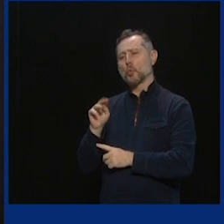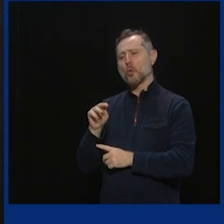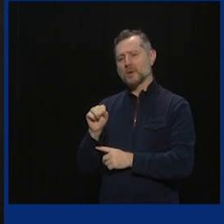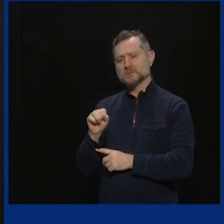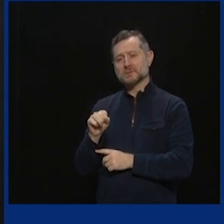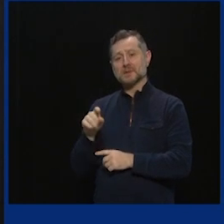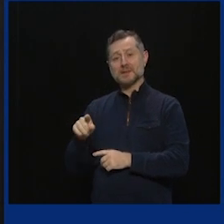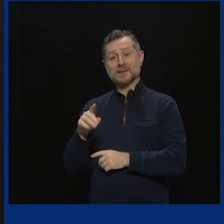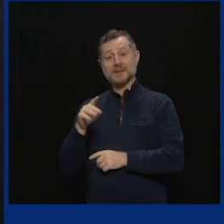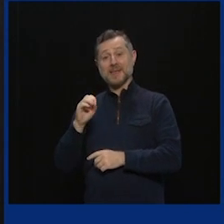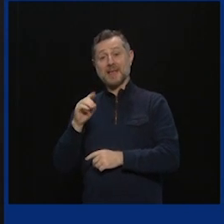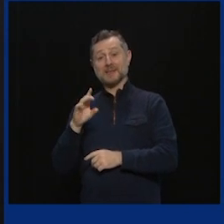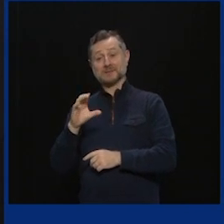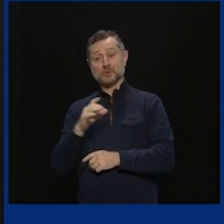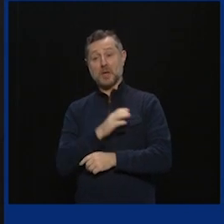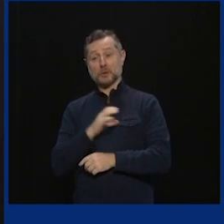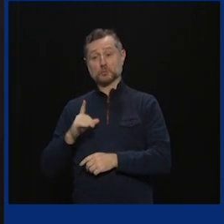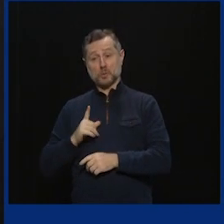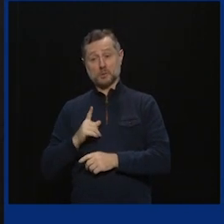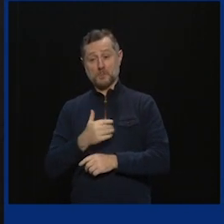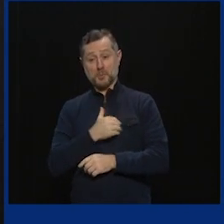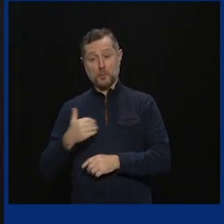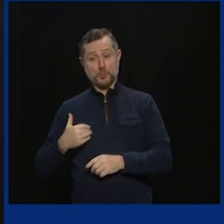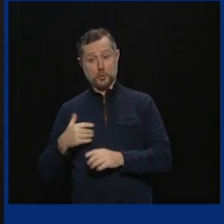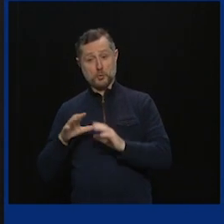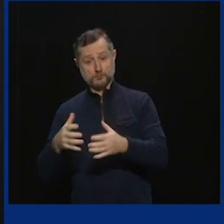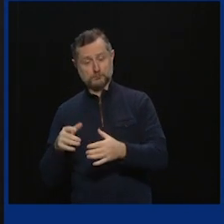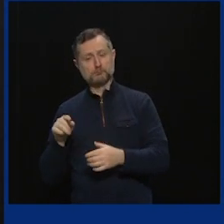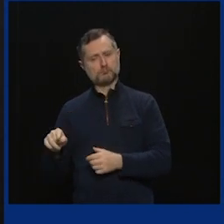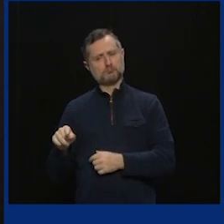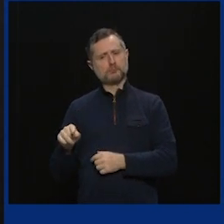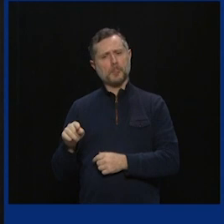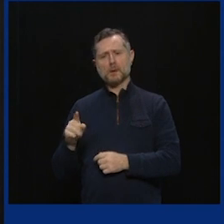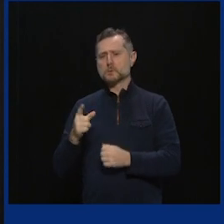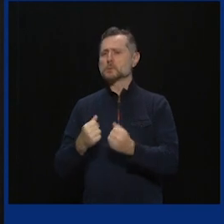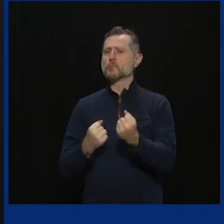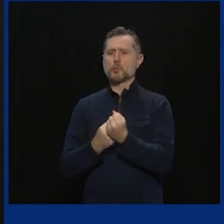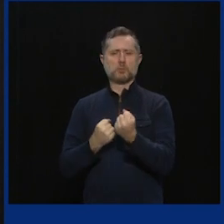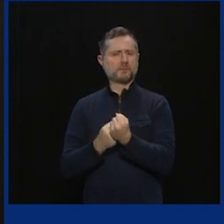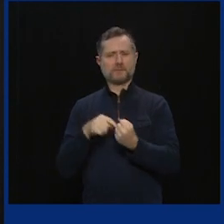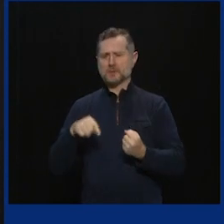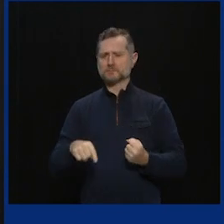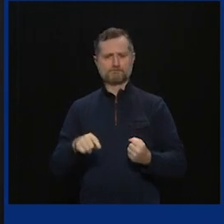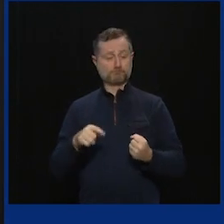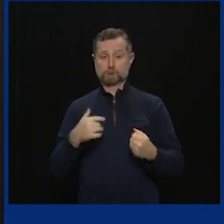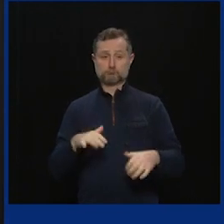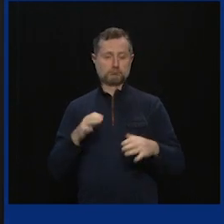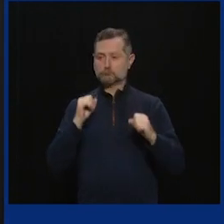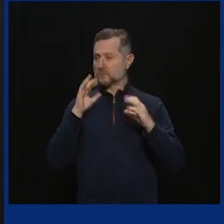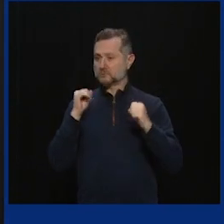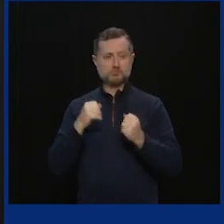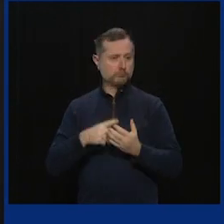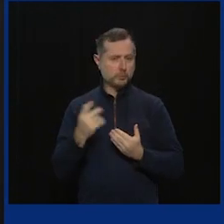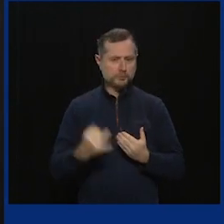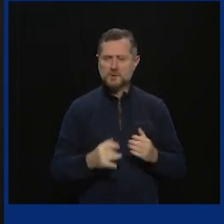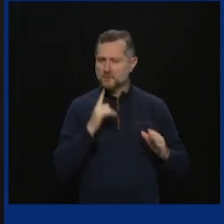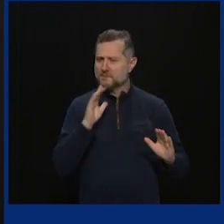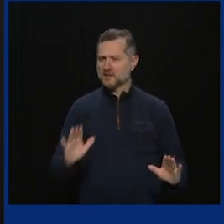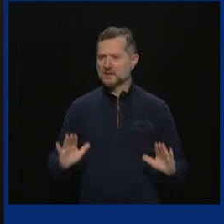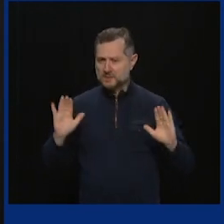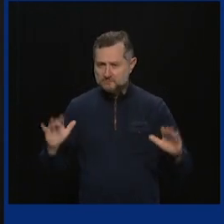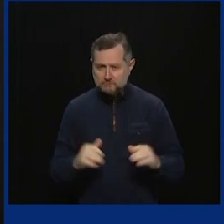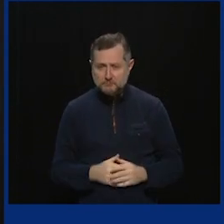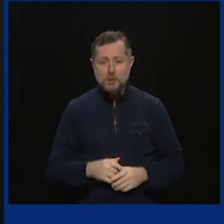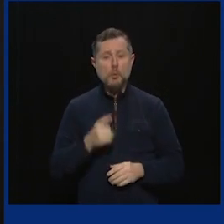who's an REDC council member, and they too are supportive of this amazing project. So without, I just want